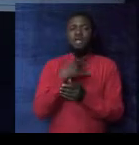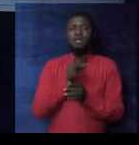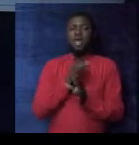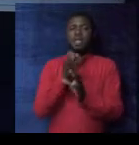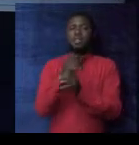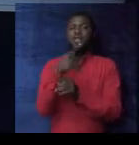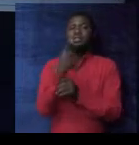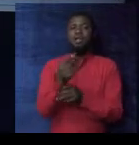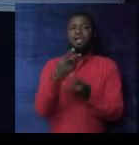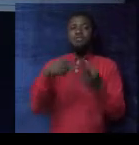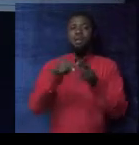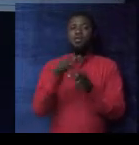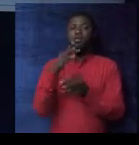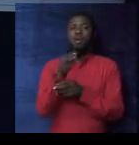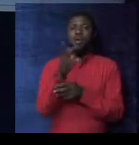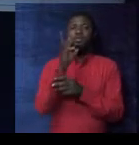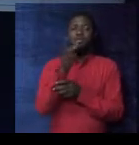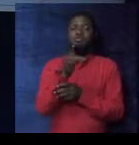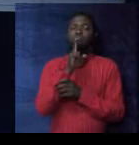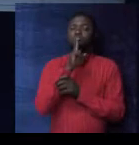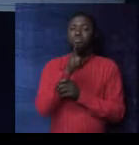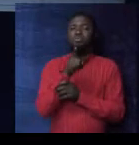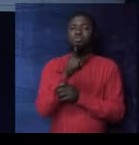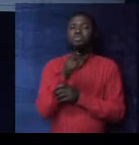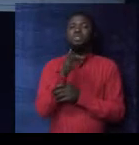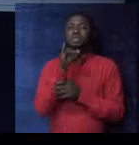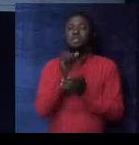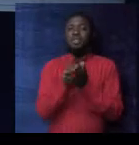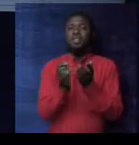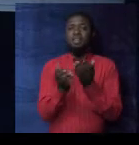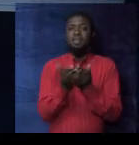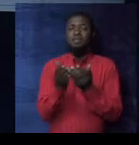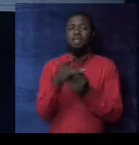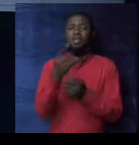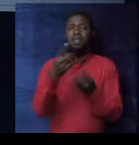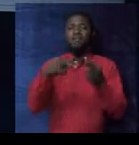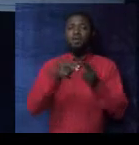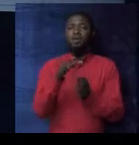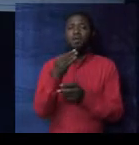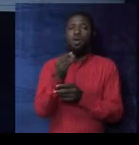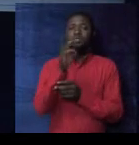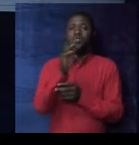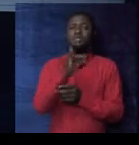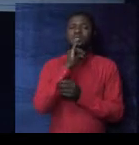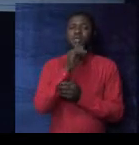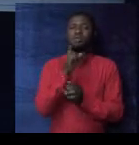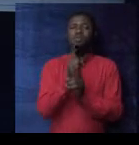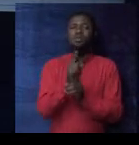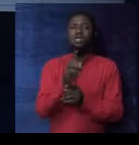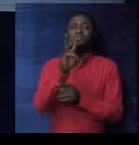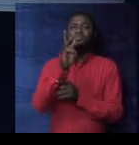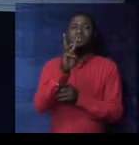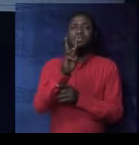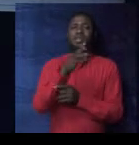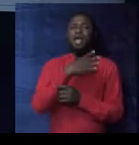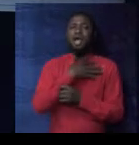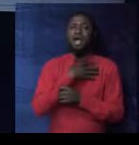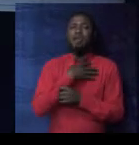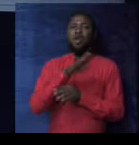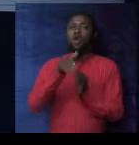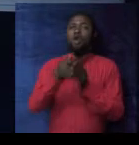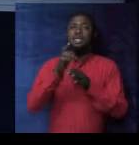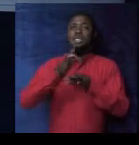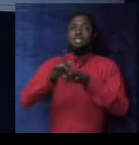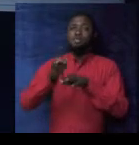6 zeros. And then I get the value of 6 automatically. I mean, isn't that simple? The value of 6 is simply